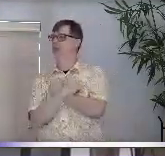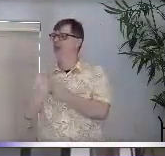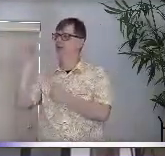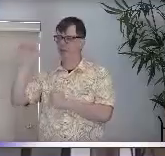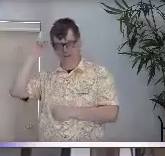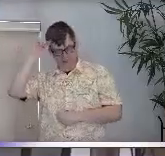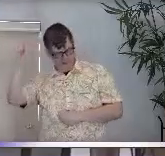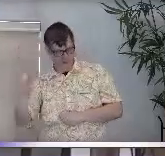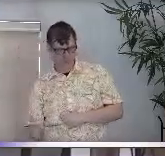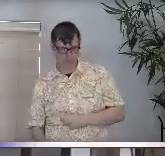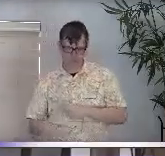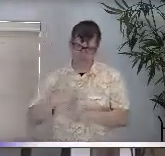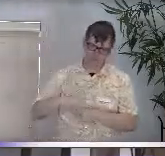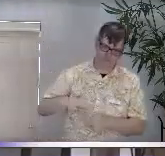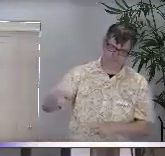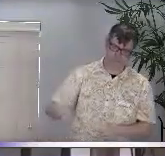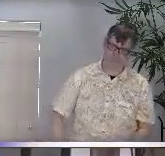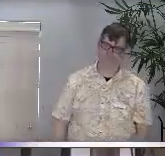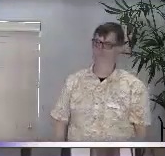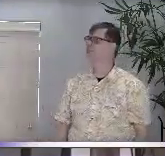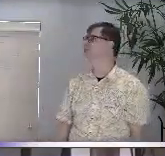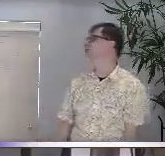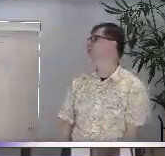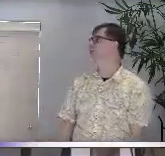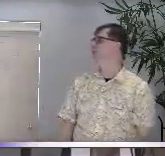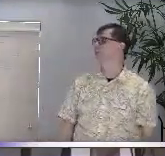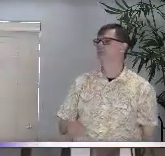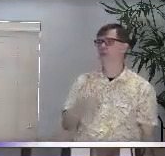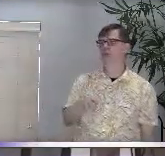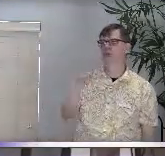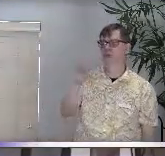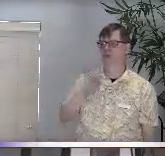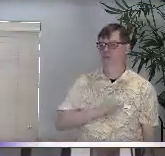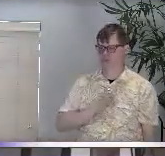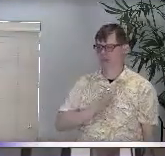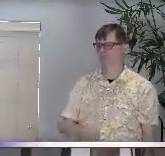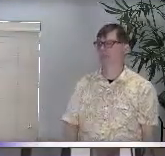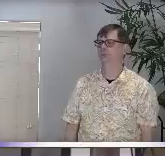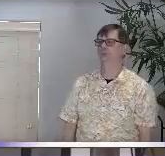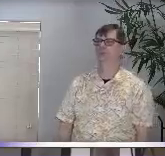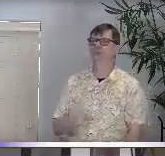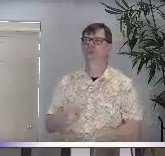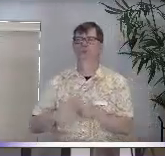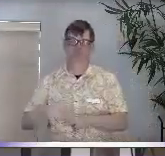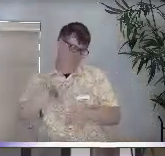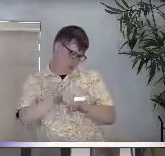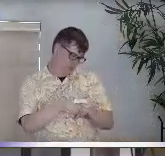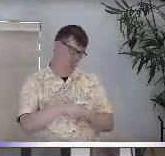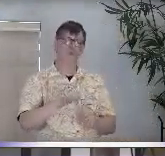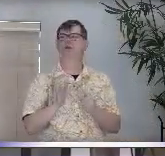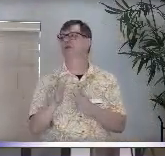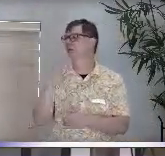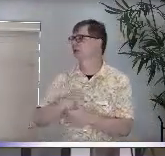you're in pain, that the person who is agitating you is your medicine. the person that's really putting the screws in is your